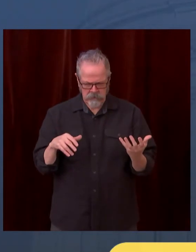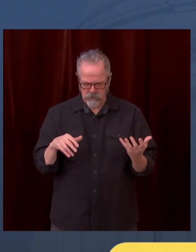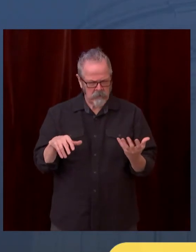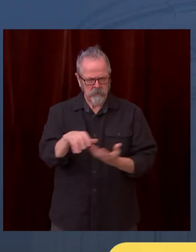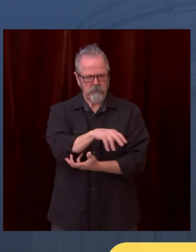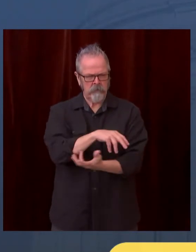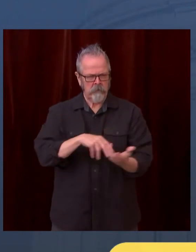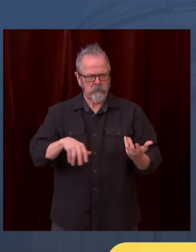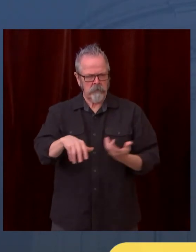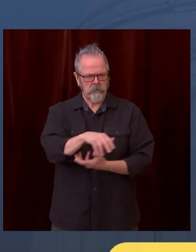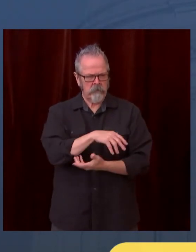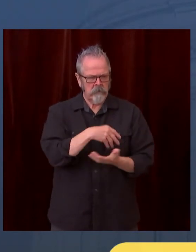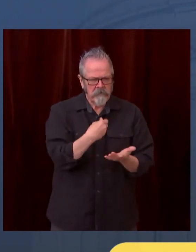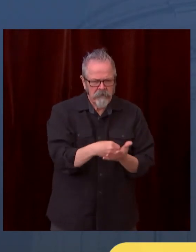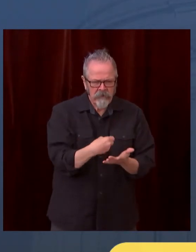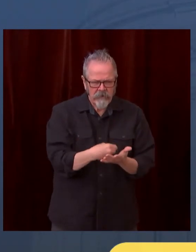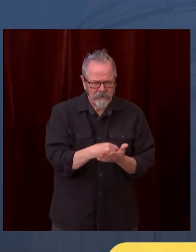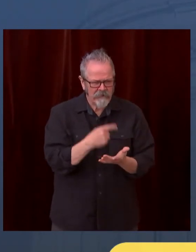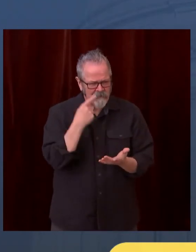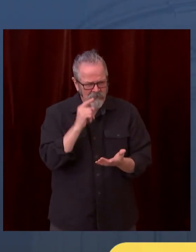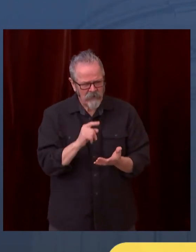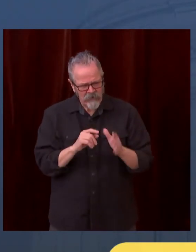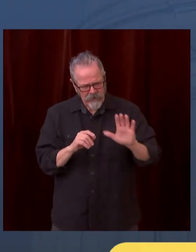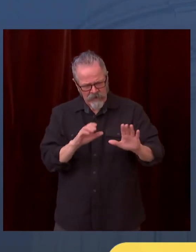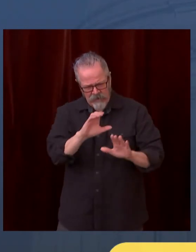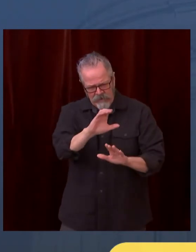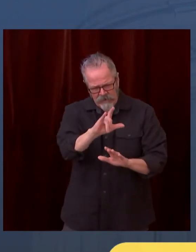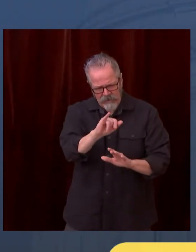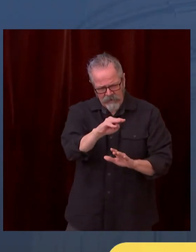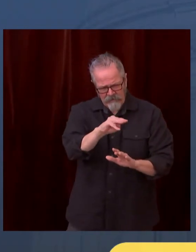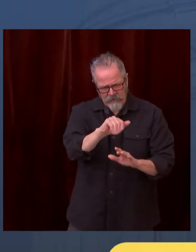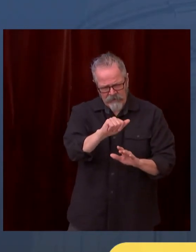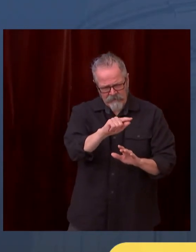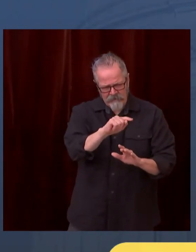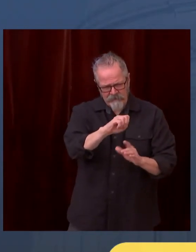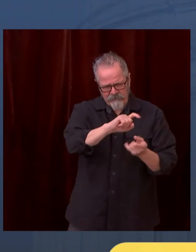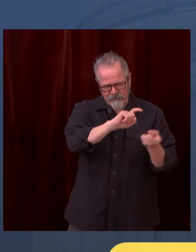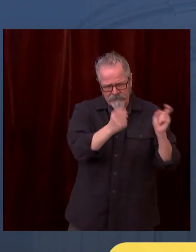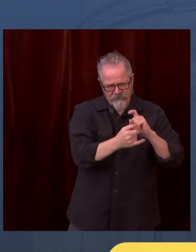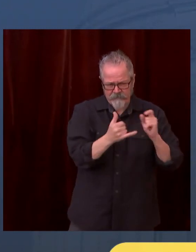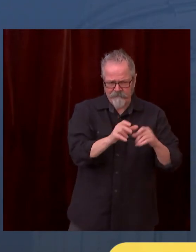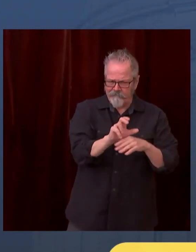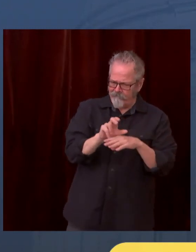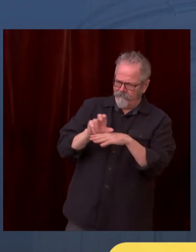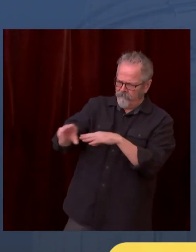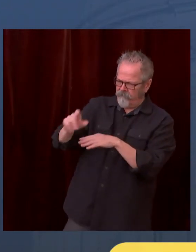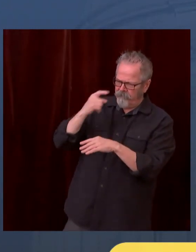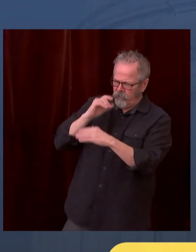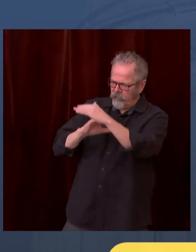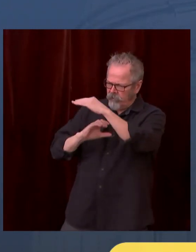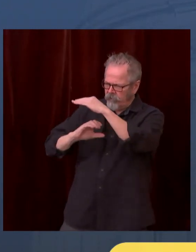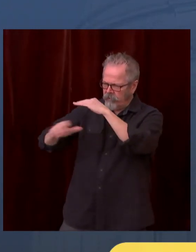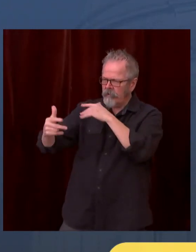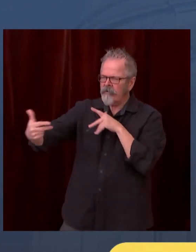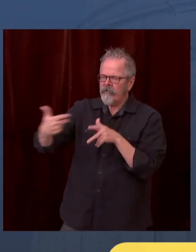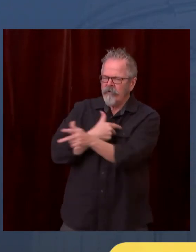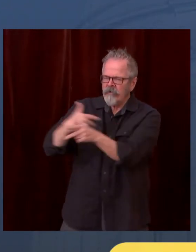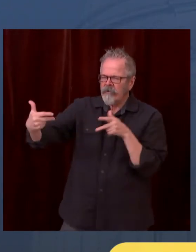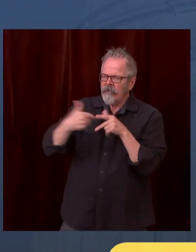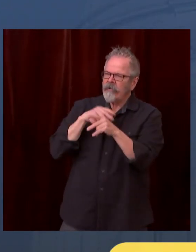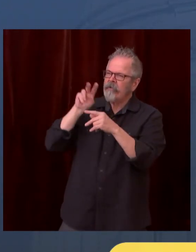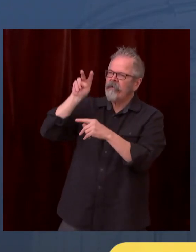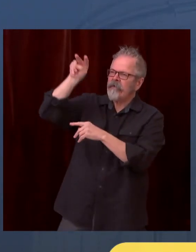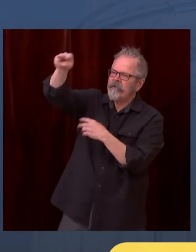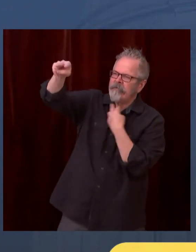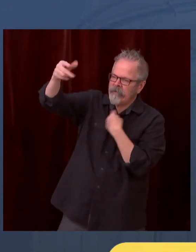if you could just talk a little about what led you to agree to this specific approach. And if you could talk a little bit about why you're